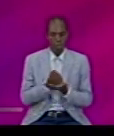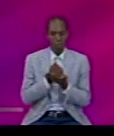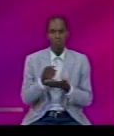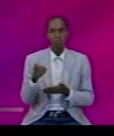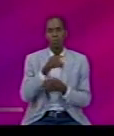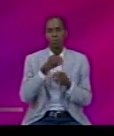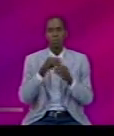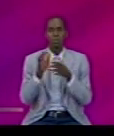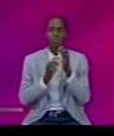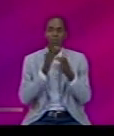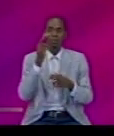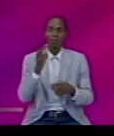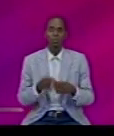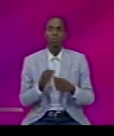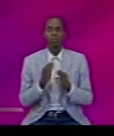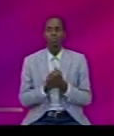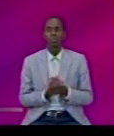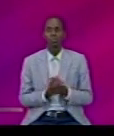Jesus' name.